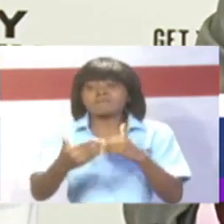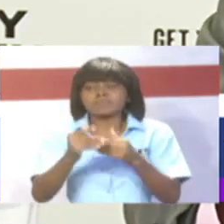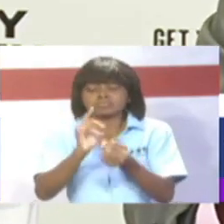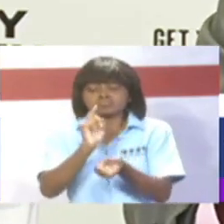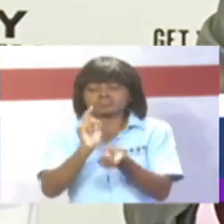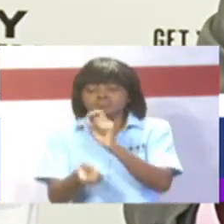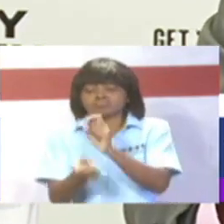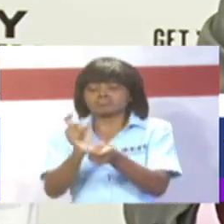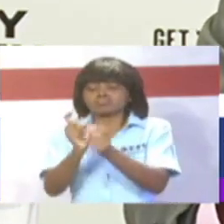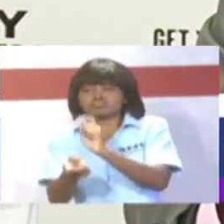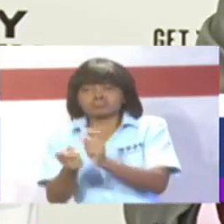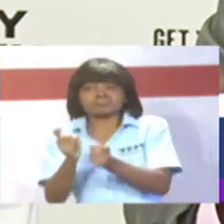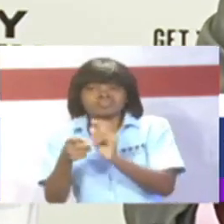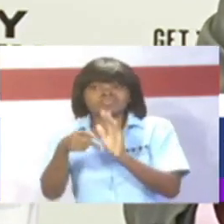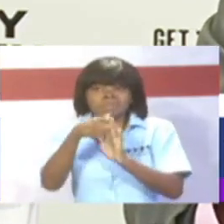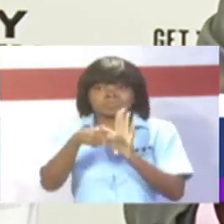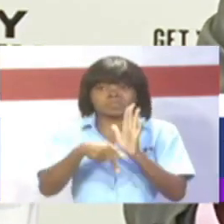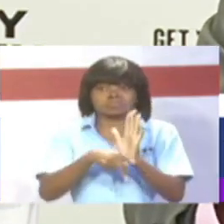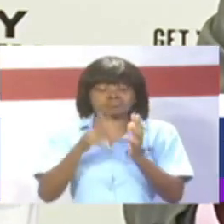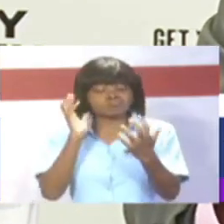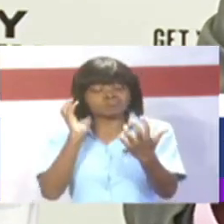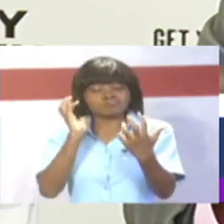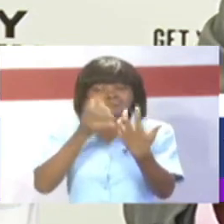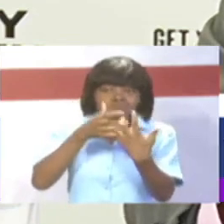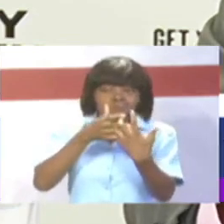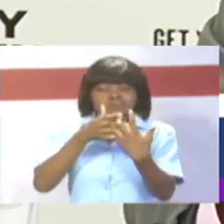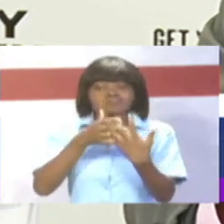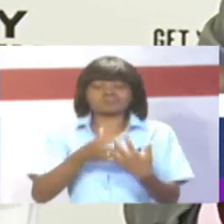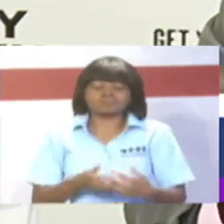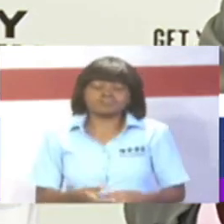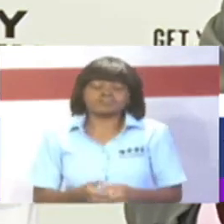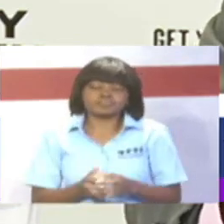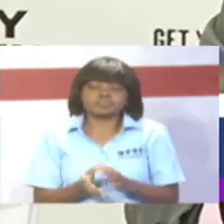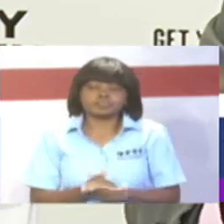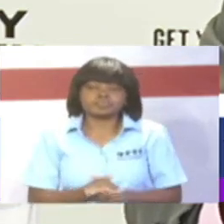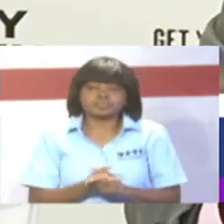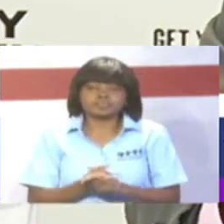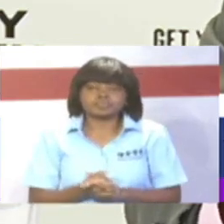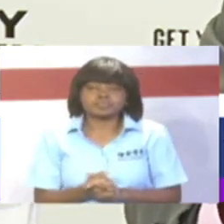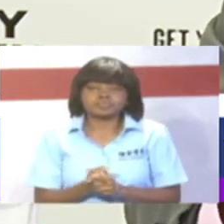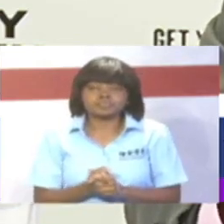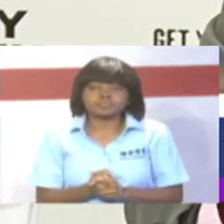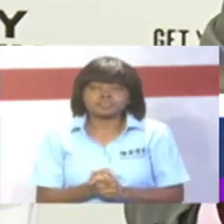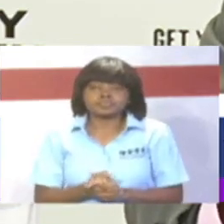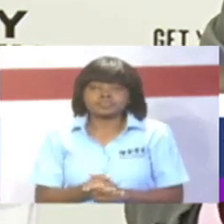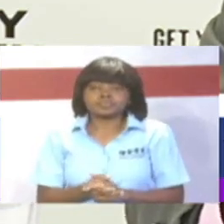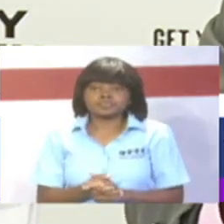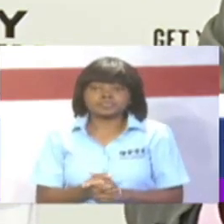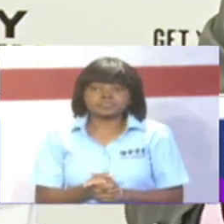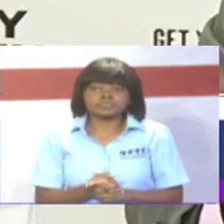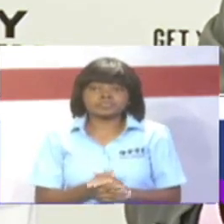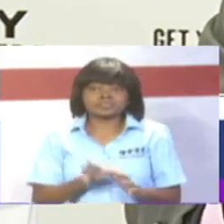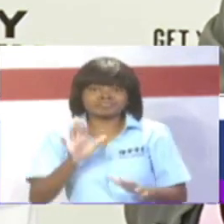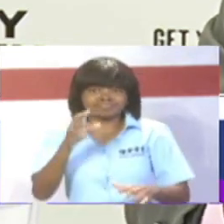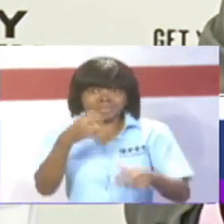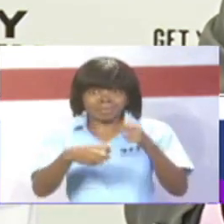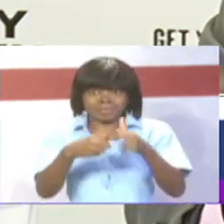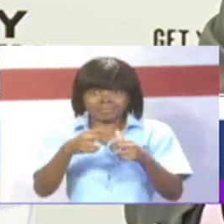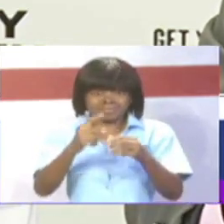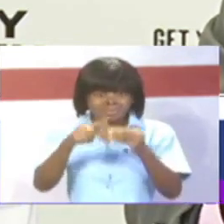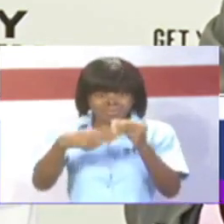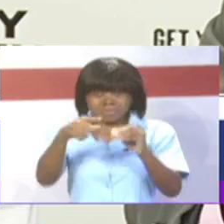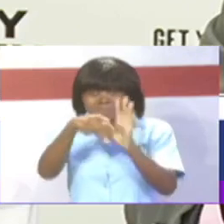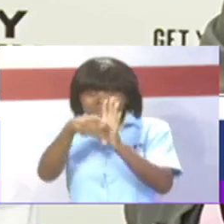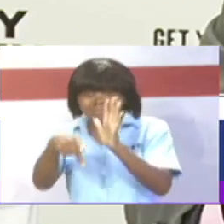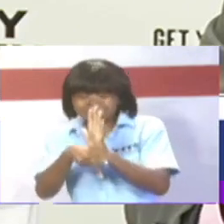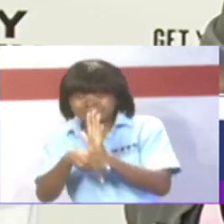into the question asked to Ms. Bethel, because the issues are on policies and working conditions wouldn't really fall to her,